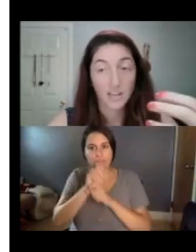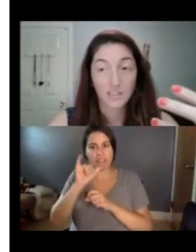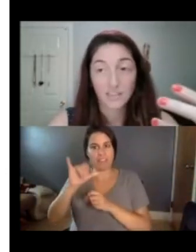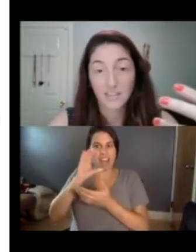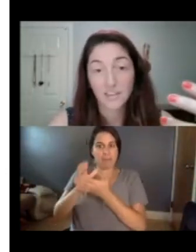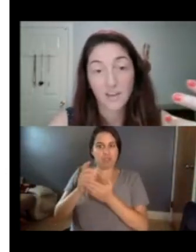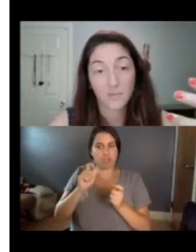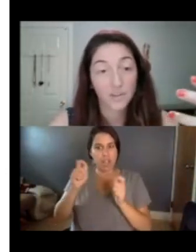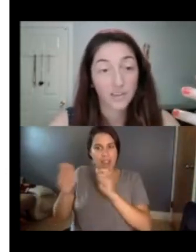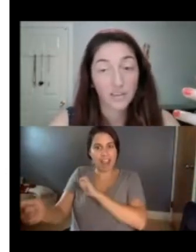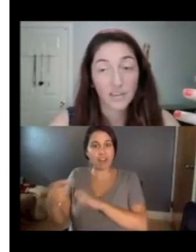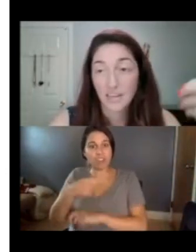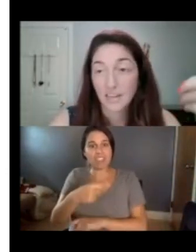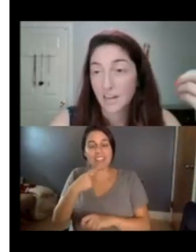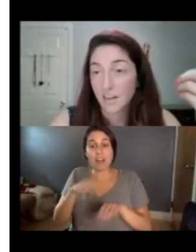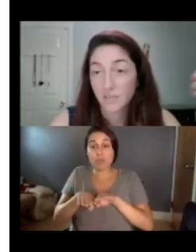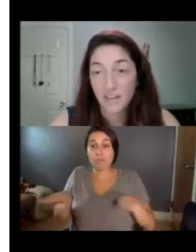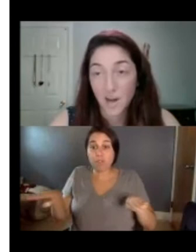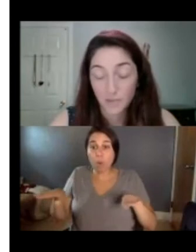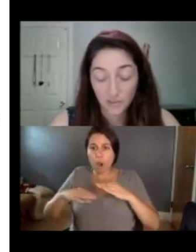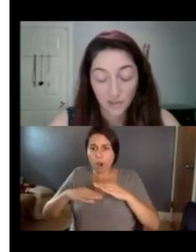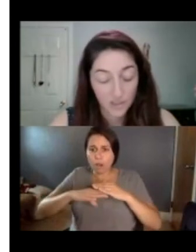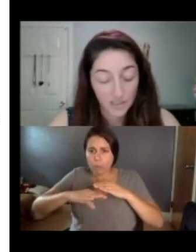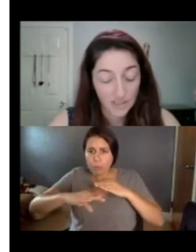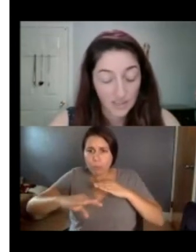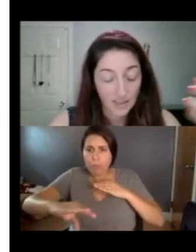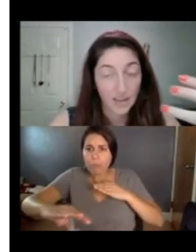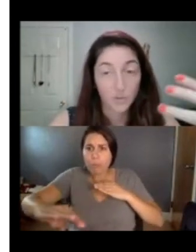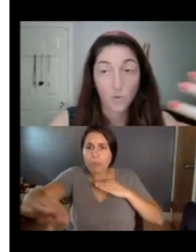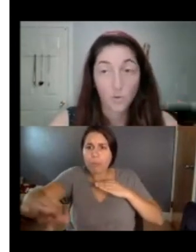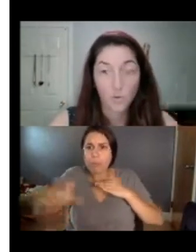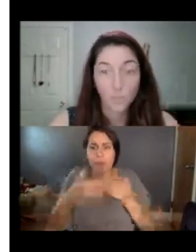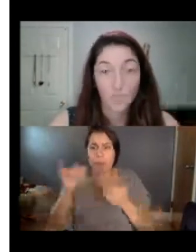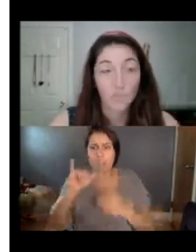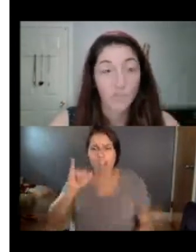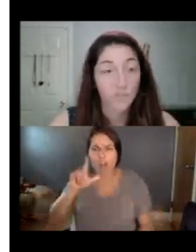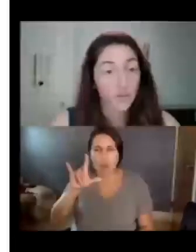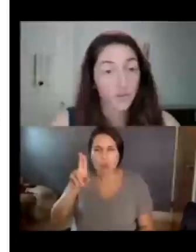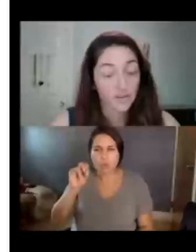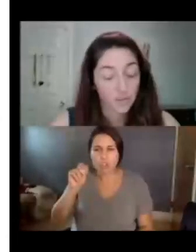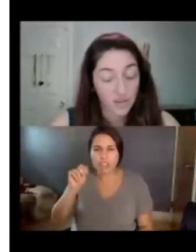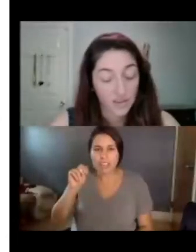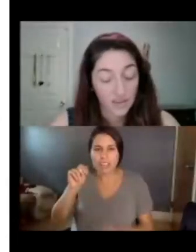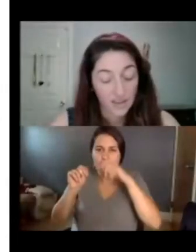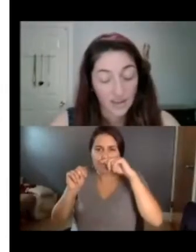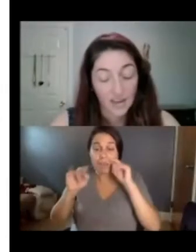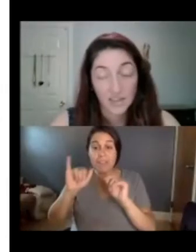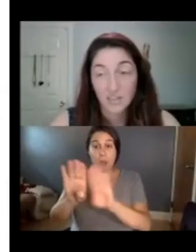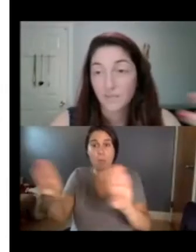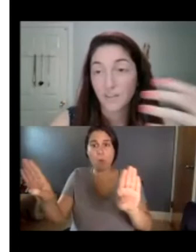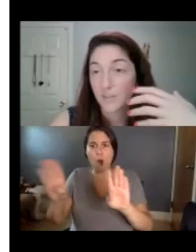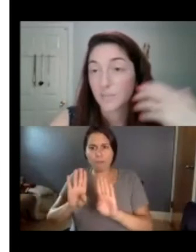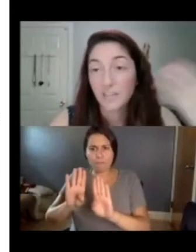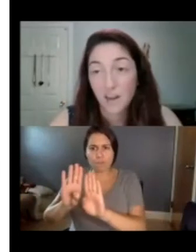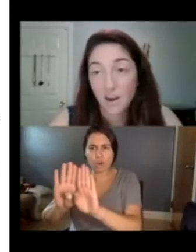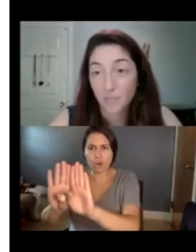floor tiles extended out in front of her, kind of like an optical illusion, and the wall was pulled further and further away from her. And